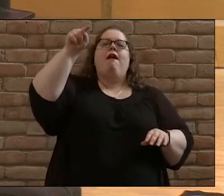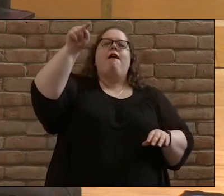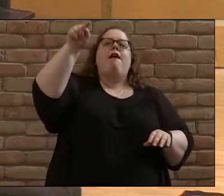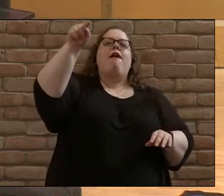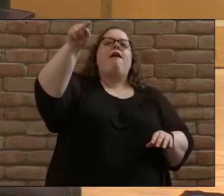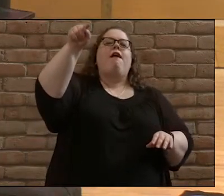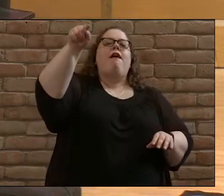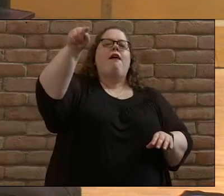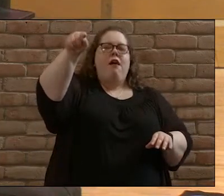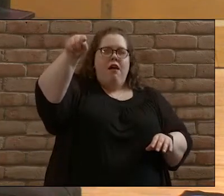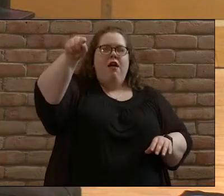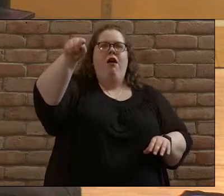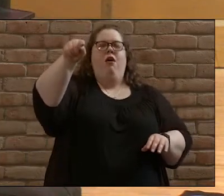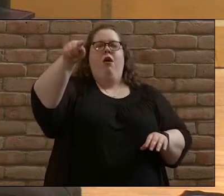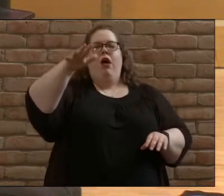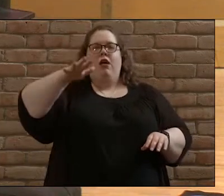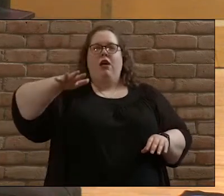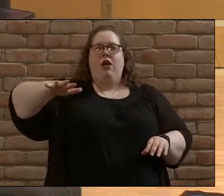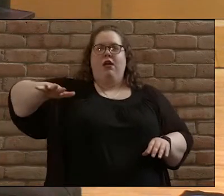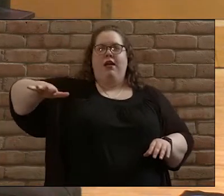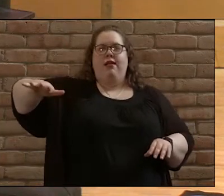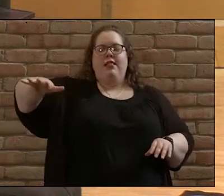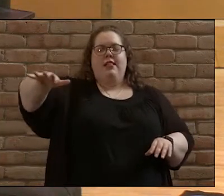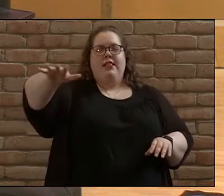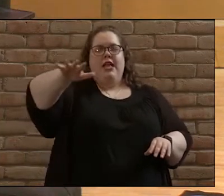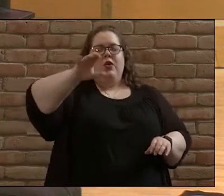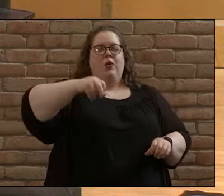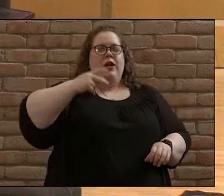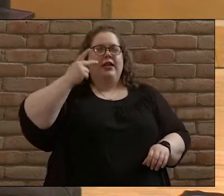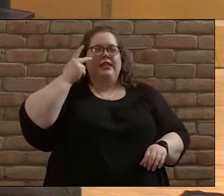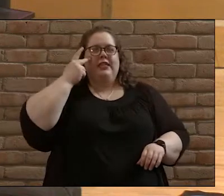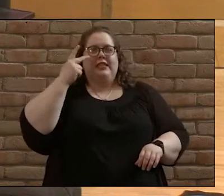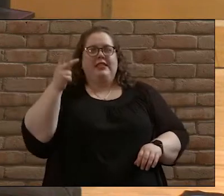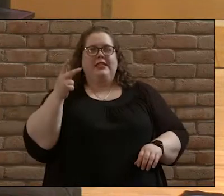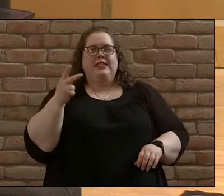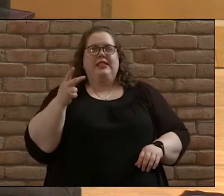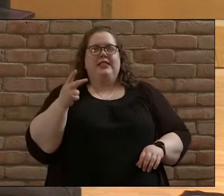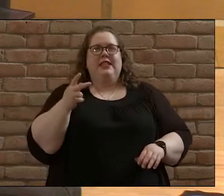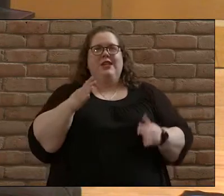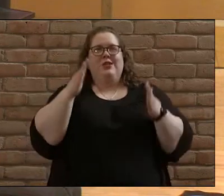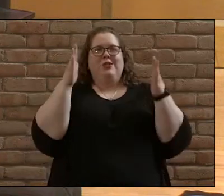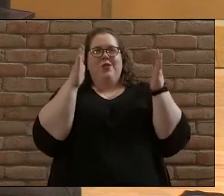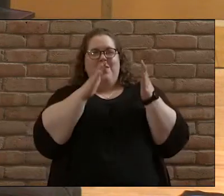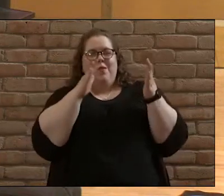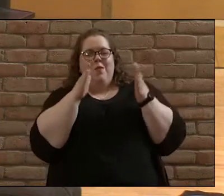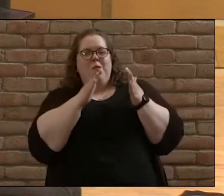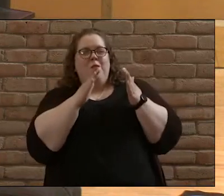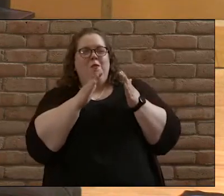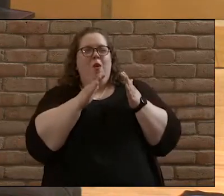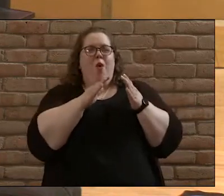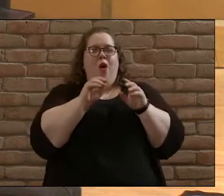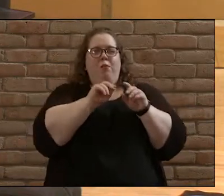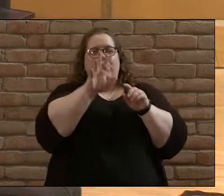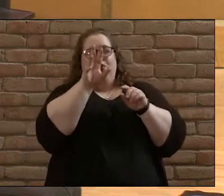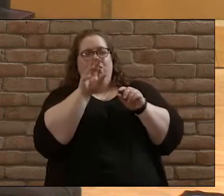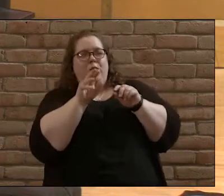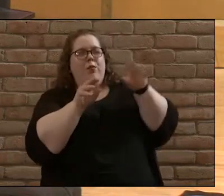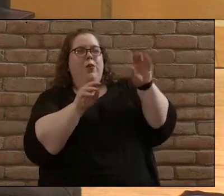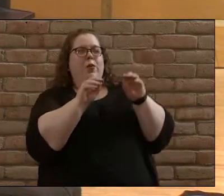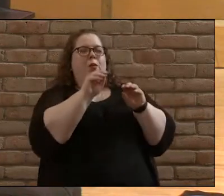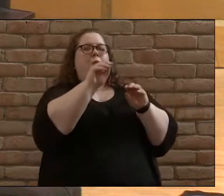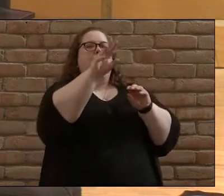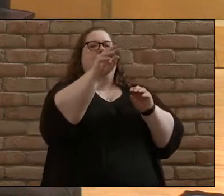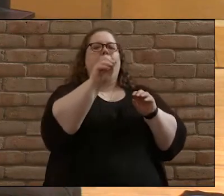all across the land, you could see these little fireworks shows popping up all over